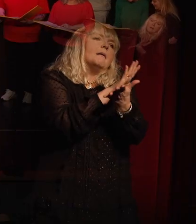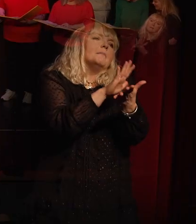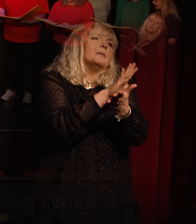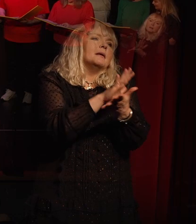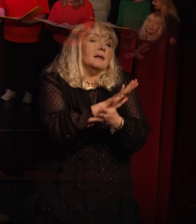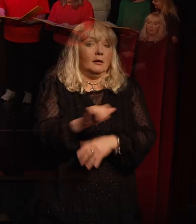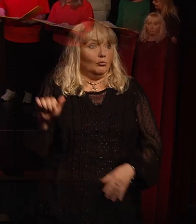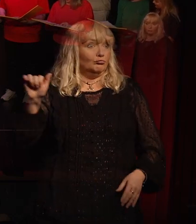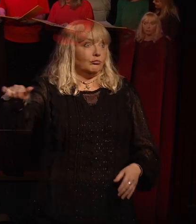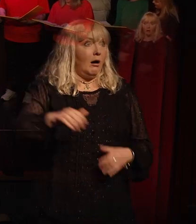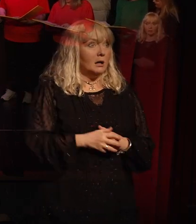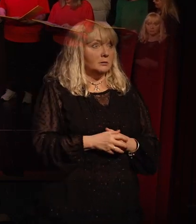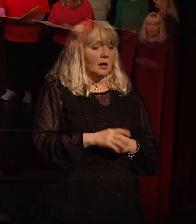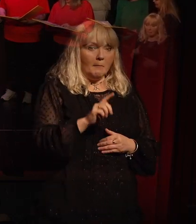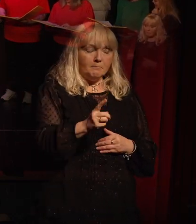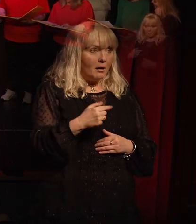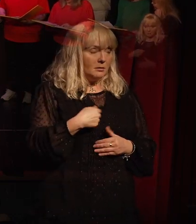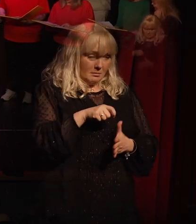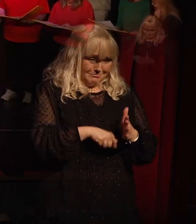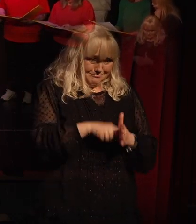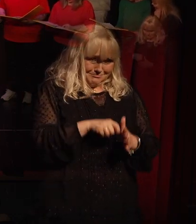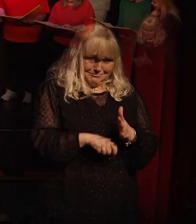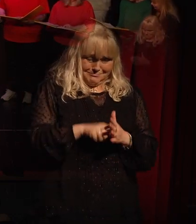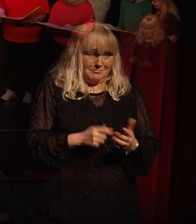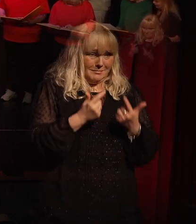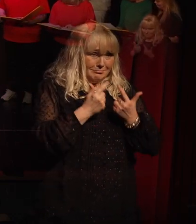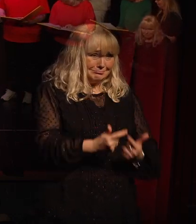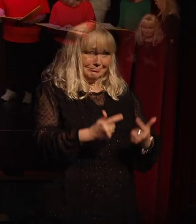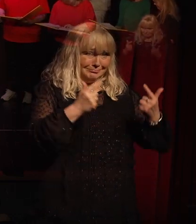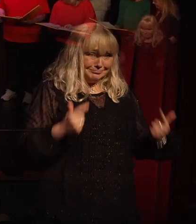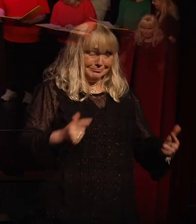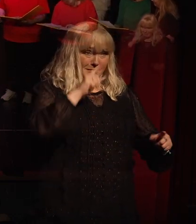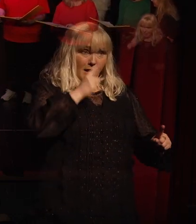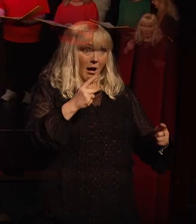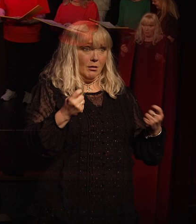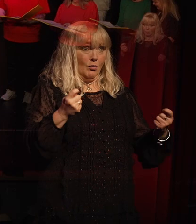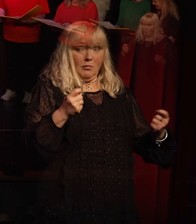But this lonesome earring is just too cute to destroy.